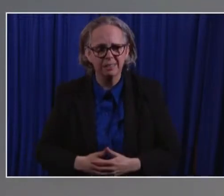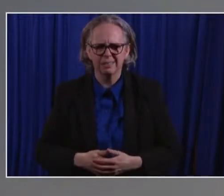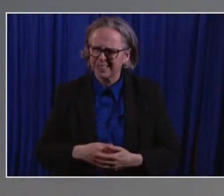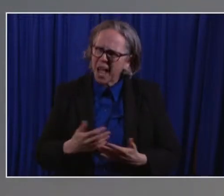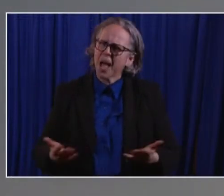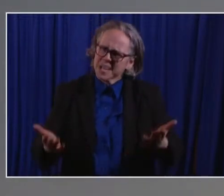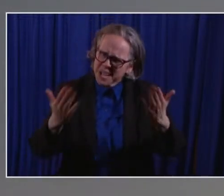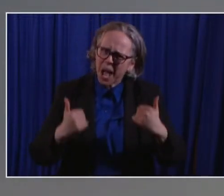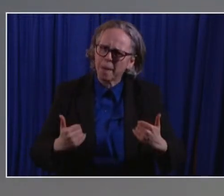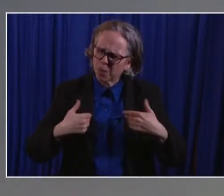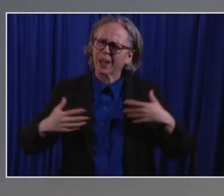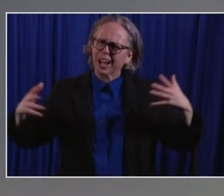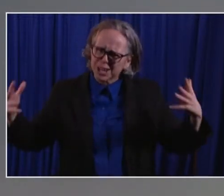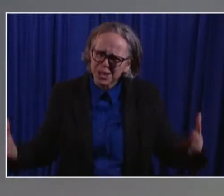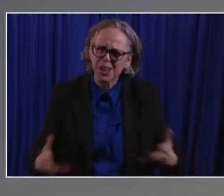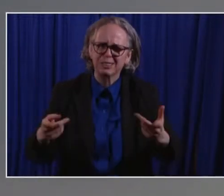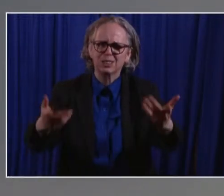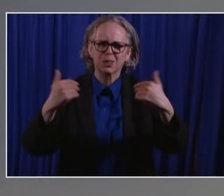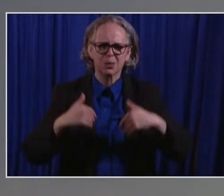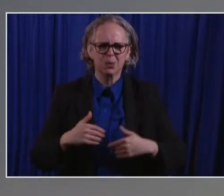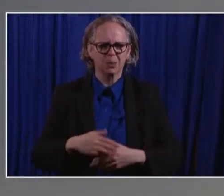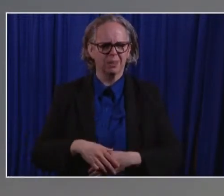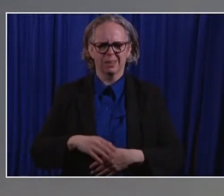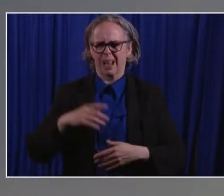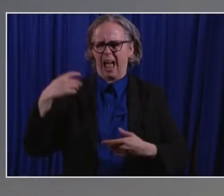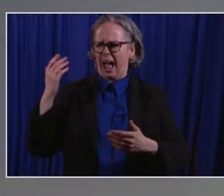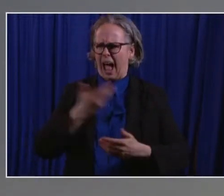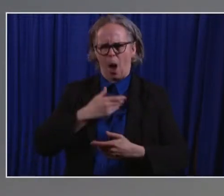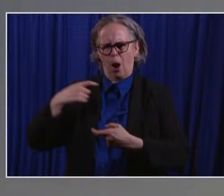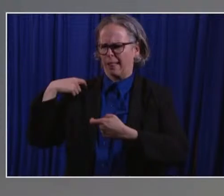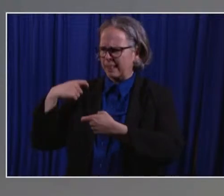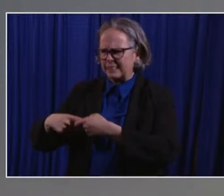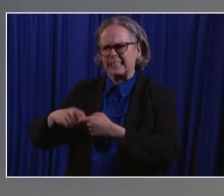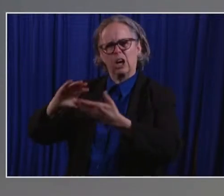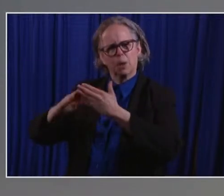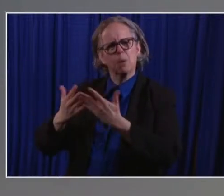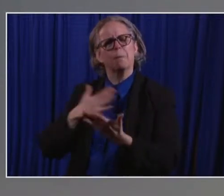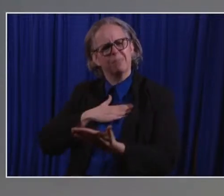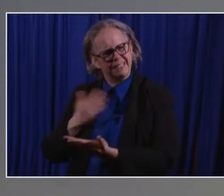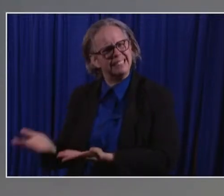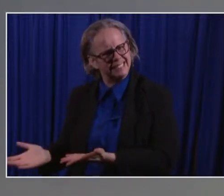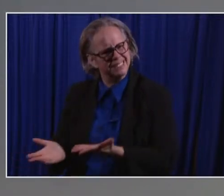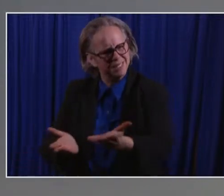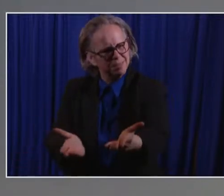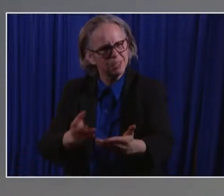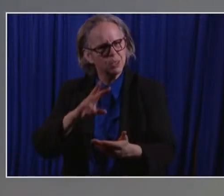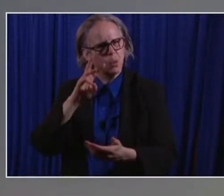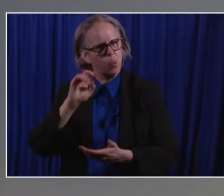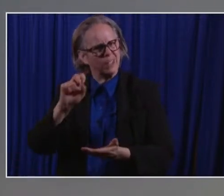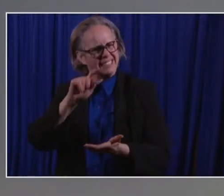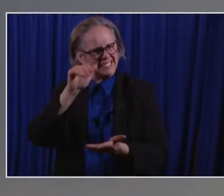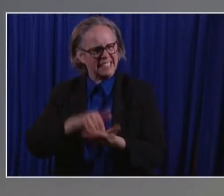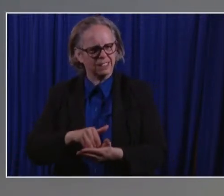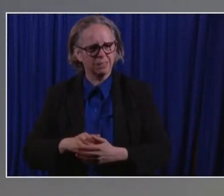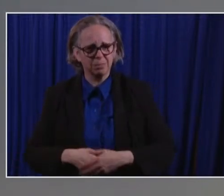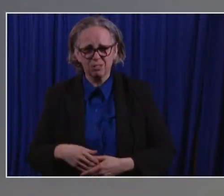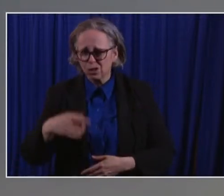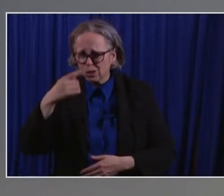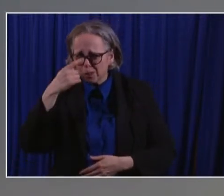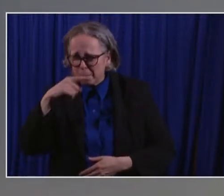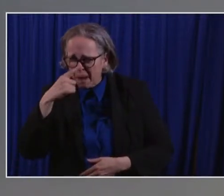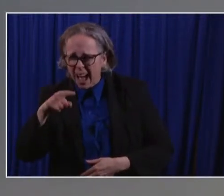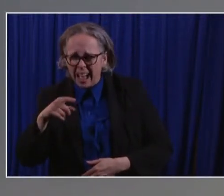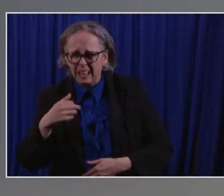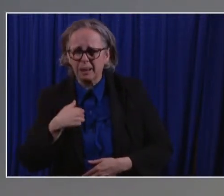entire Latino community to do it. It's easy. So if you allow me, and I would like to say this in Spanish. We